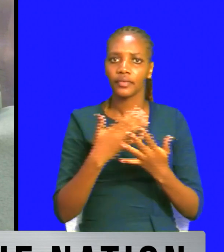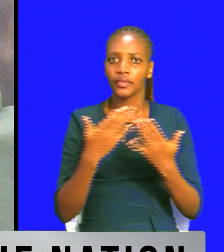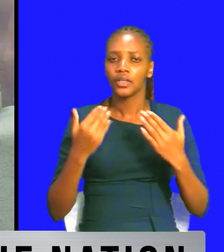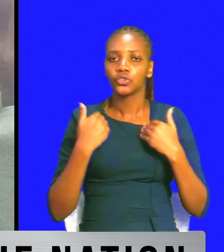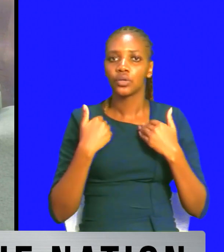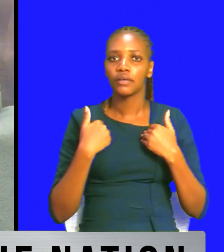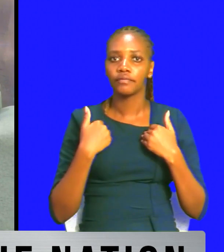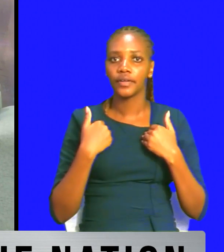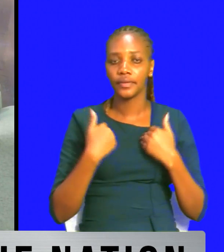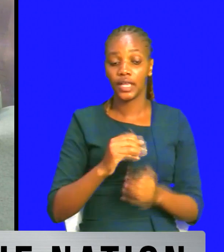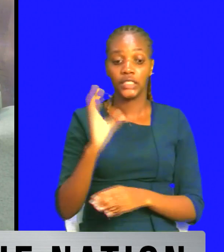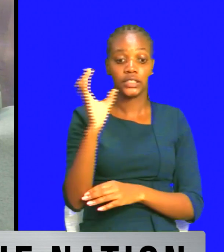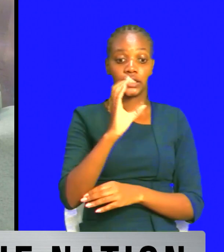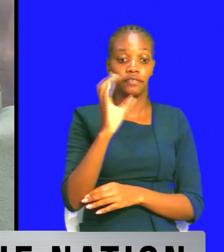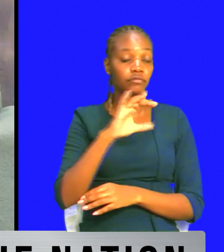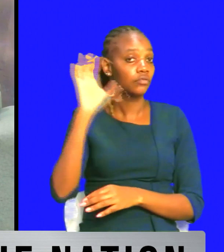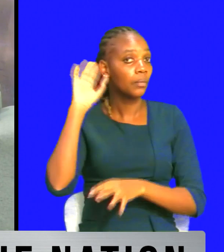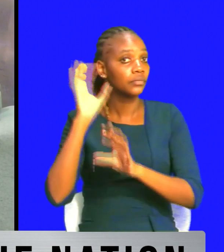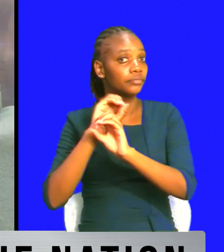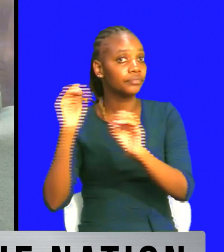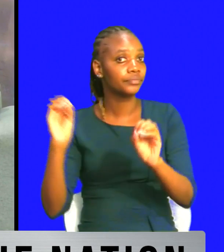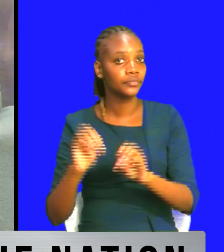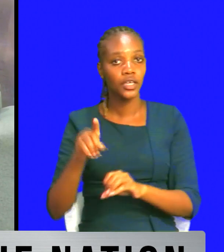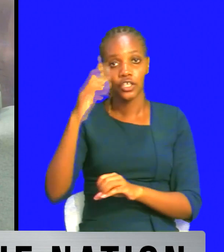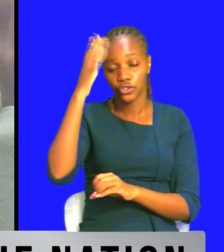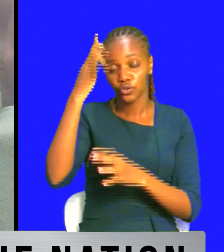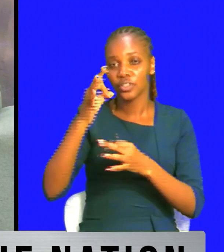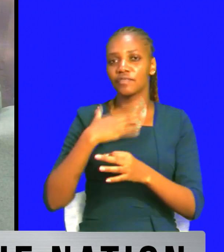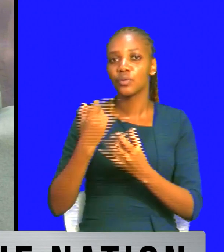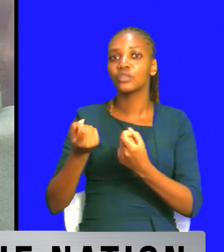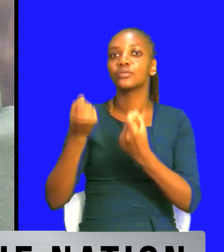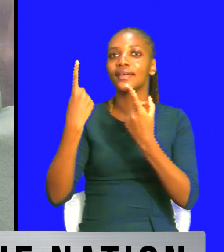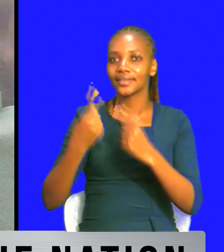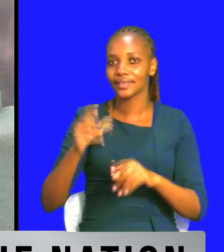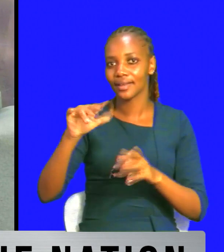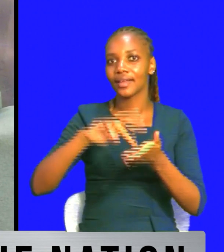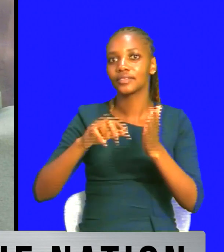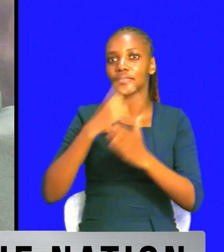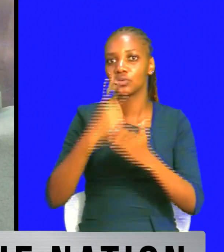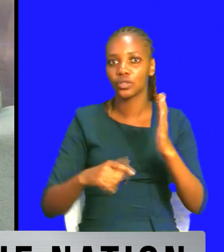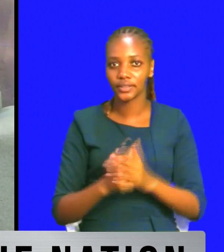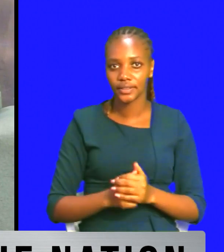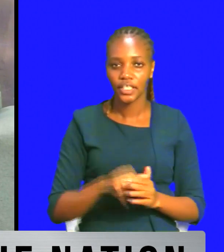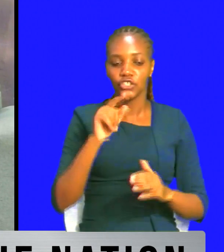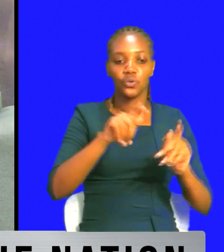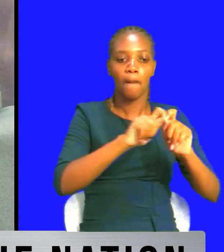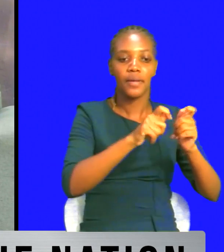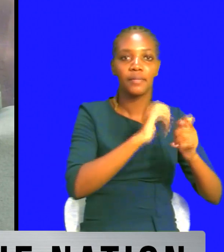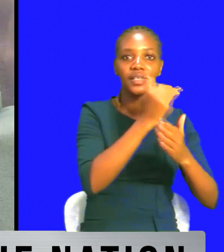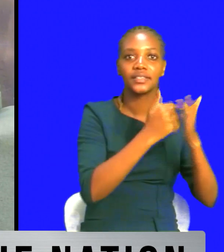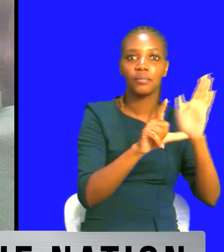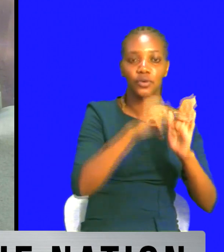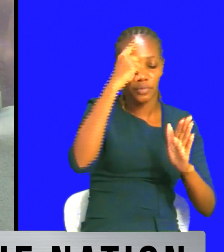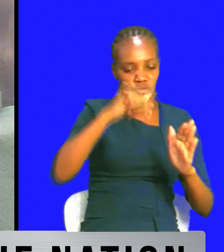disobedience. Civil disobedience, Jonah, if you want to understand, is you go against certain laws because you feel they